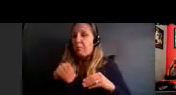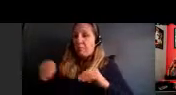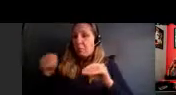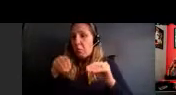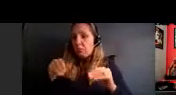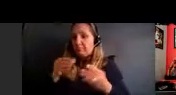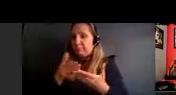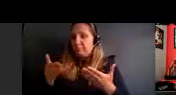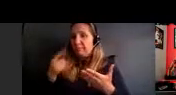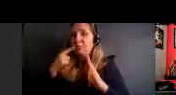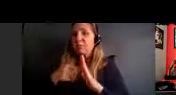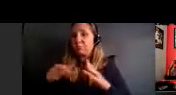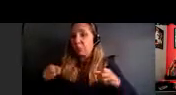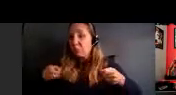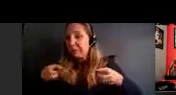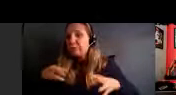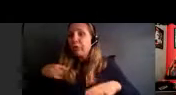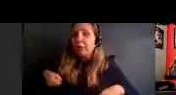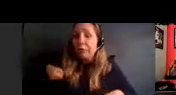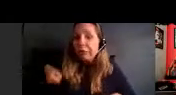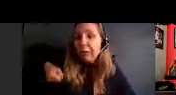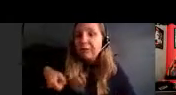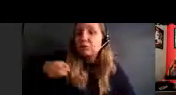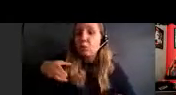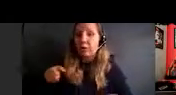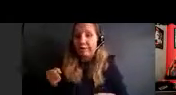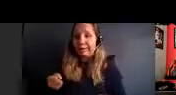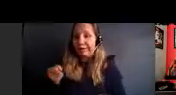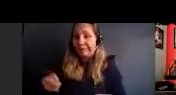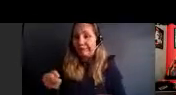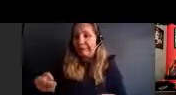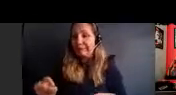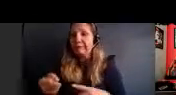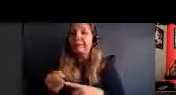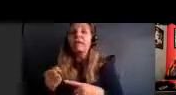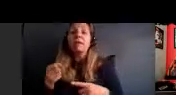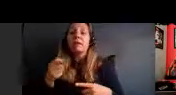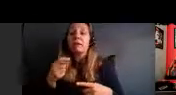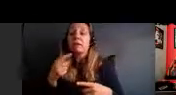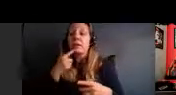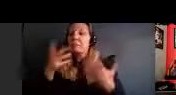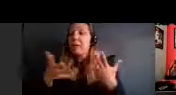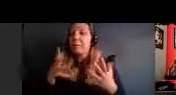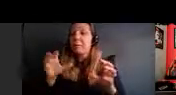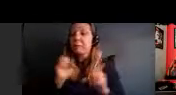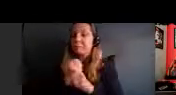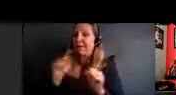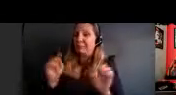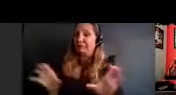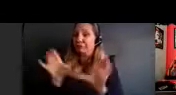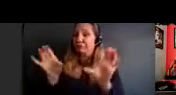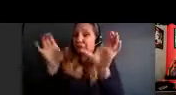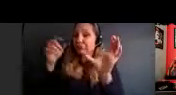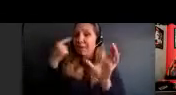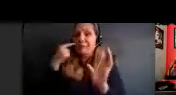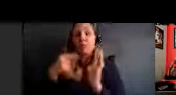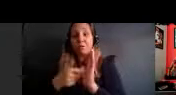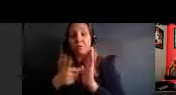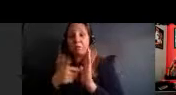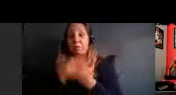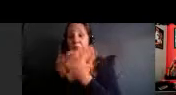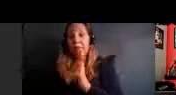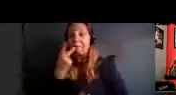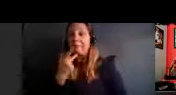a wheelchair like mine or a crutch or a cane, they'll maybe accessorize it. So they'll color it pink because it's their favorite